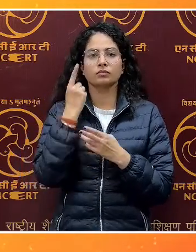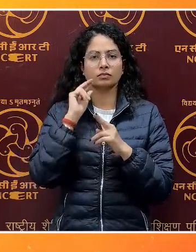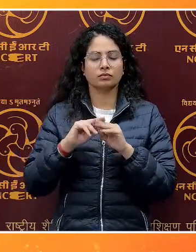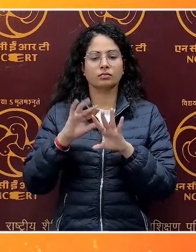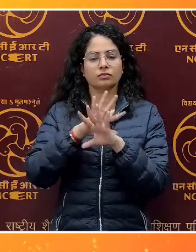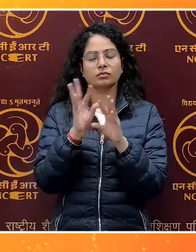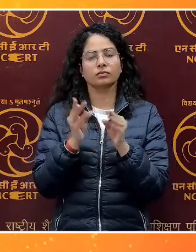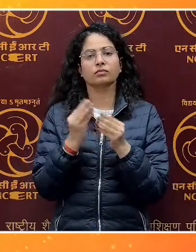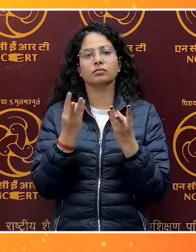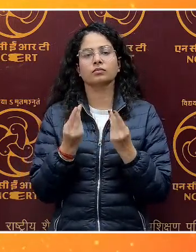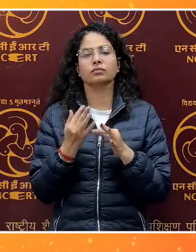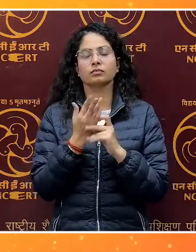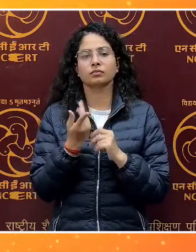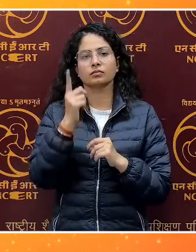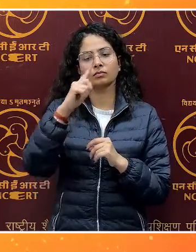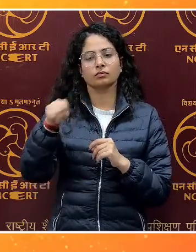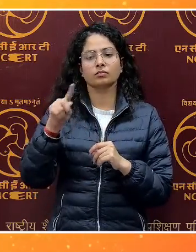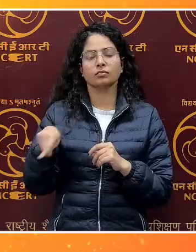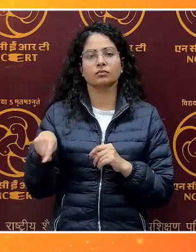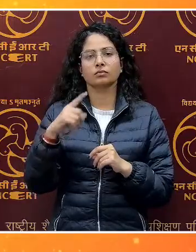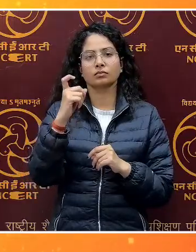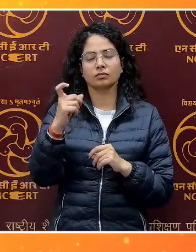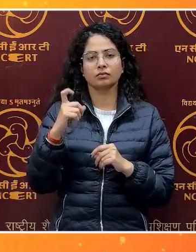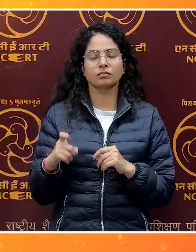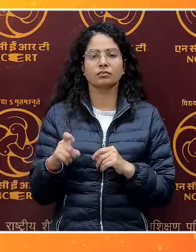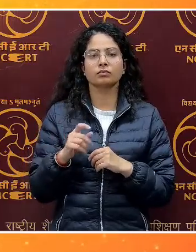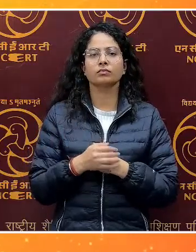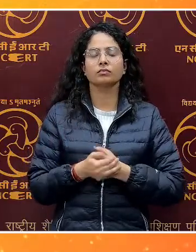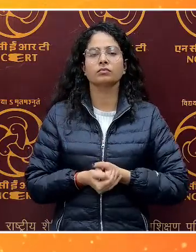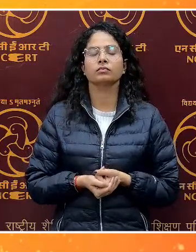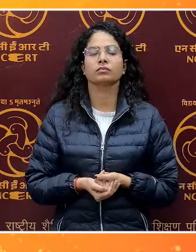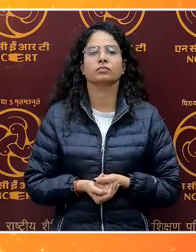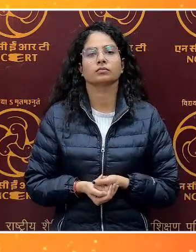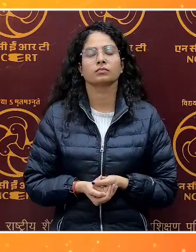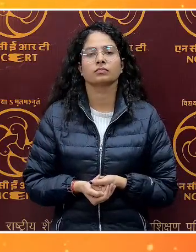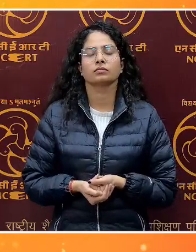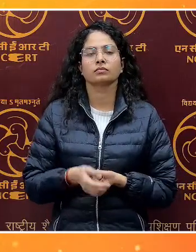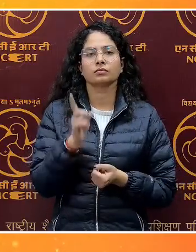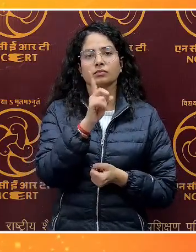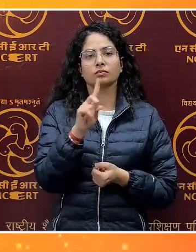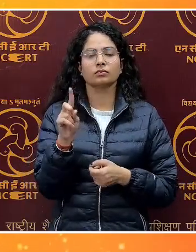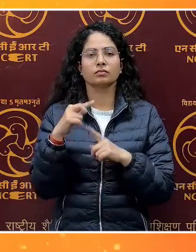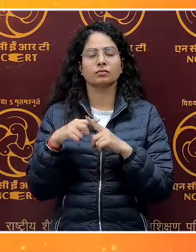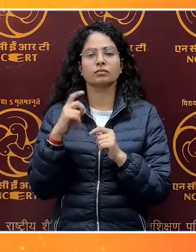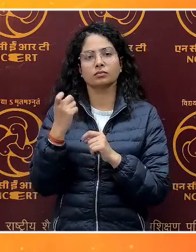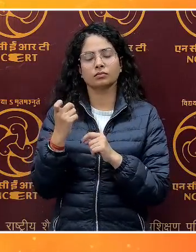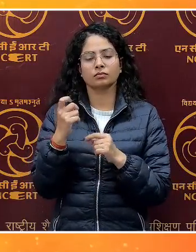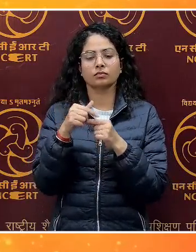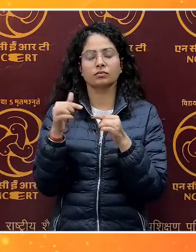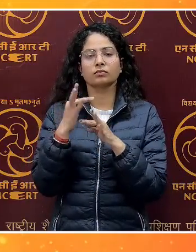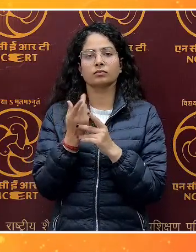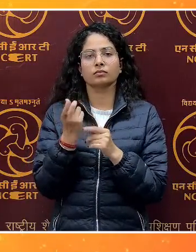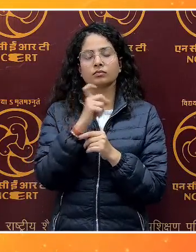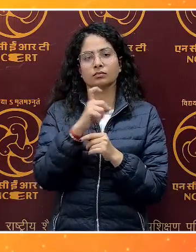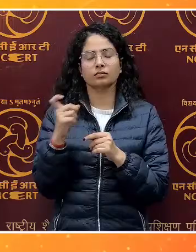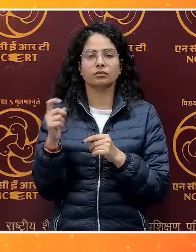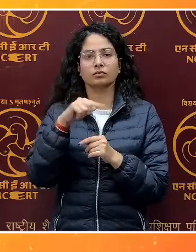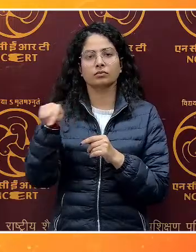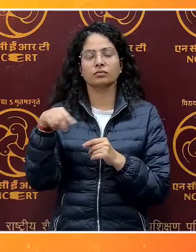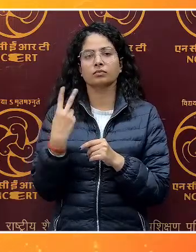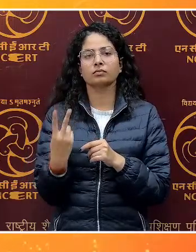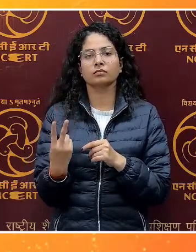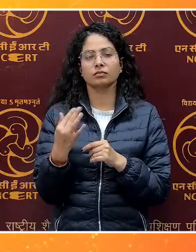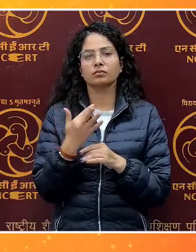calculate this, children, 7 gets cancelled, 2 ones are, 2 11s are. So, 11 into 7 is 77 upon 2 is the